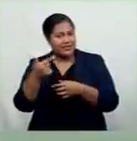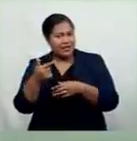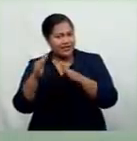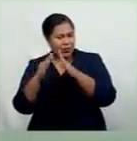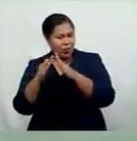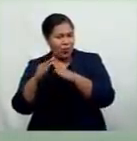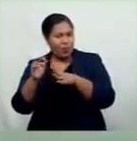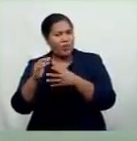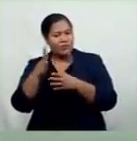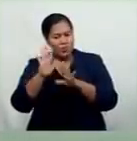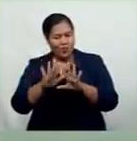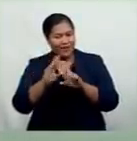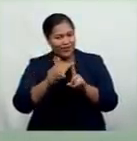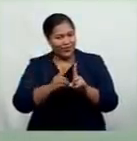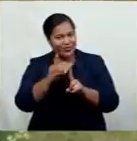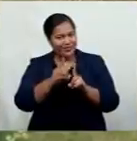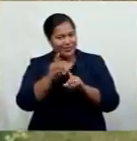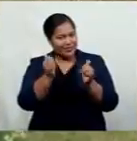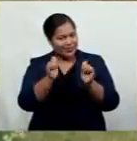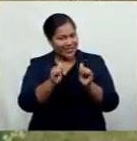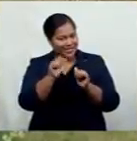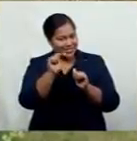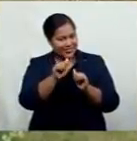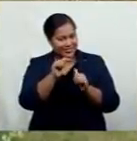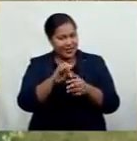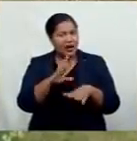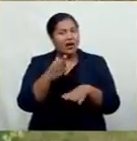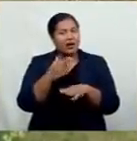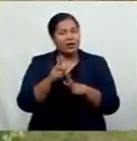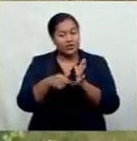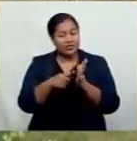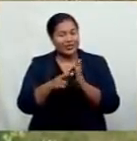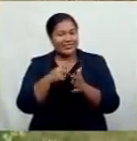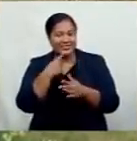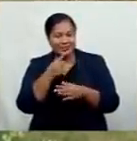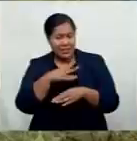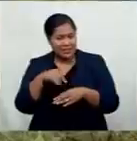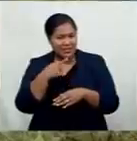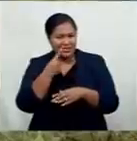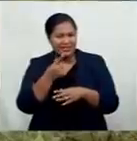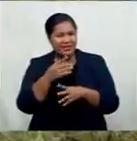lots awaiting development completion. Usamate says the government anticipates